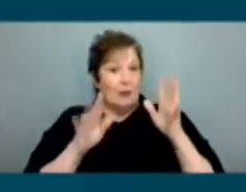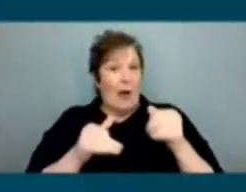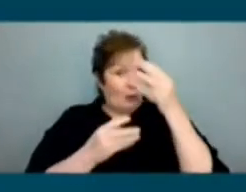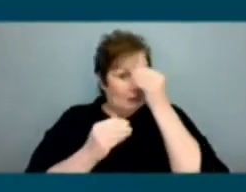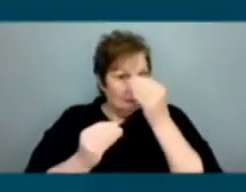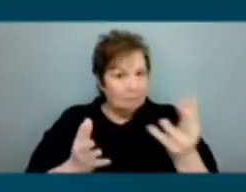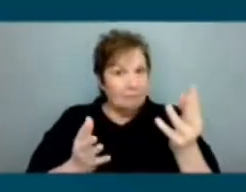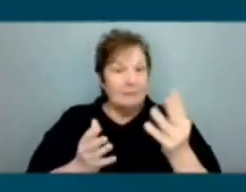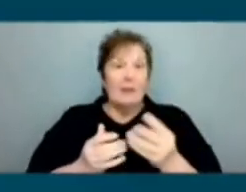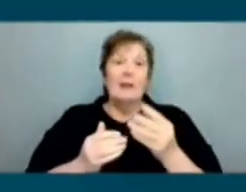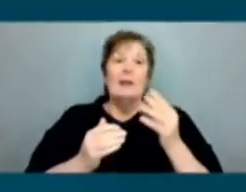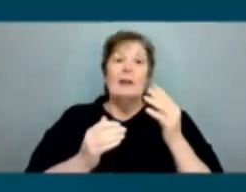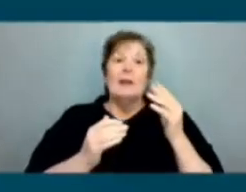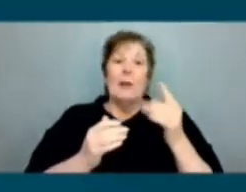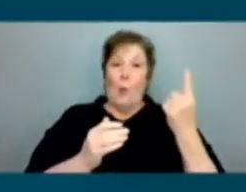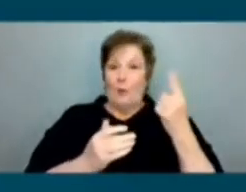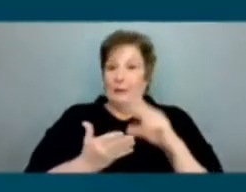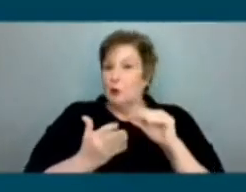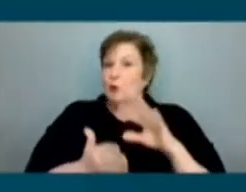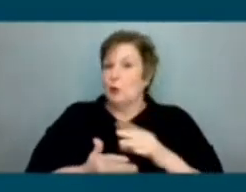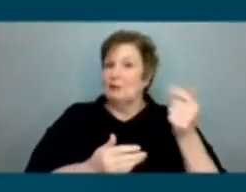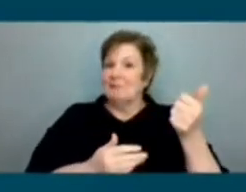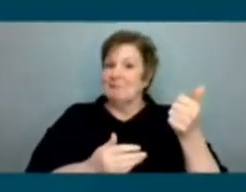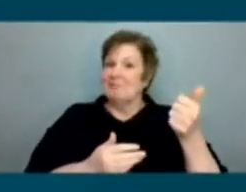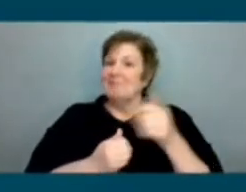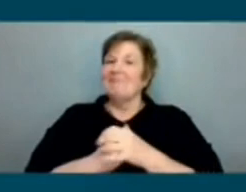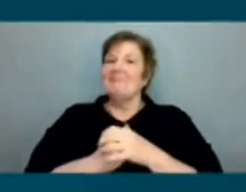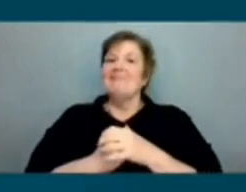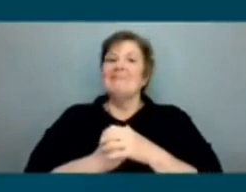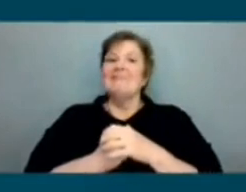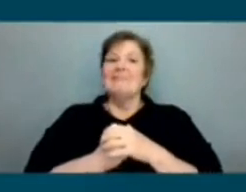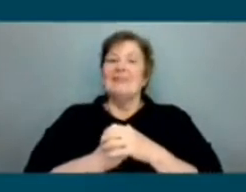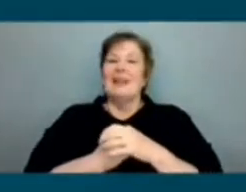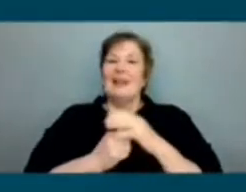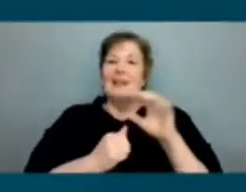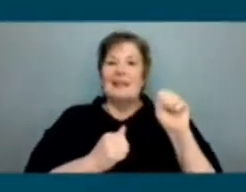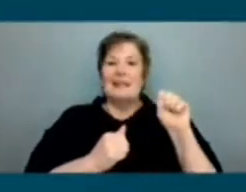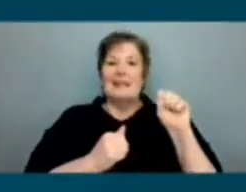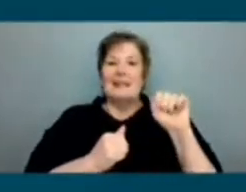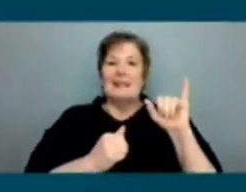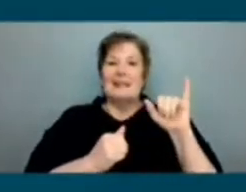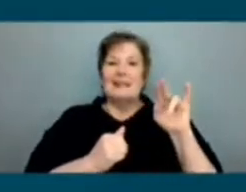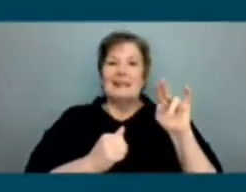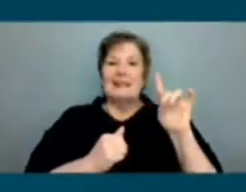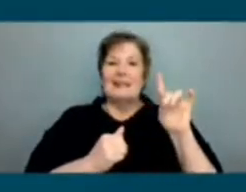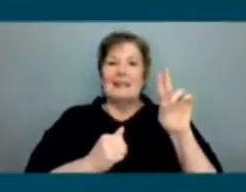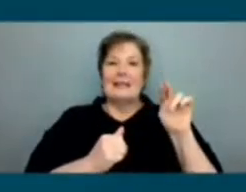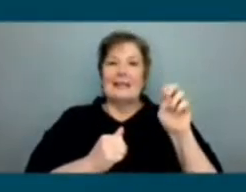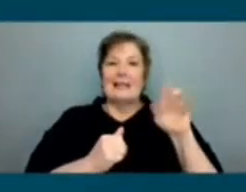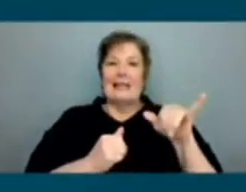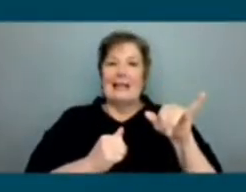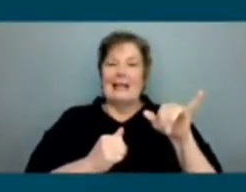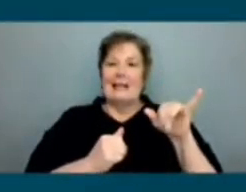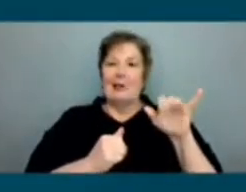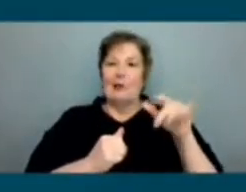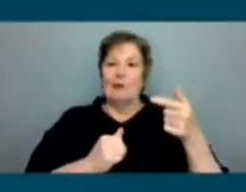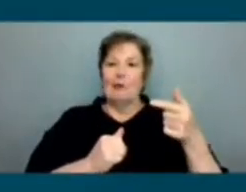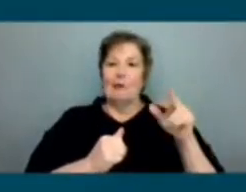the voice of a student. And this is coming from Sydney Griffin, who's a rising junior at South Mecklenburg High